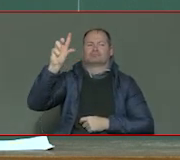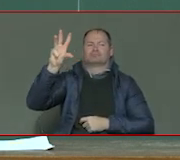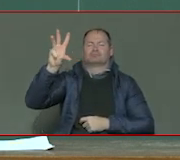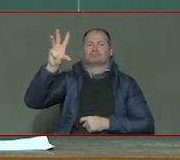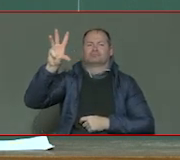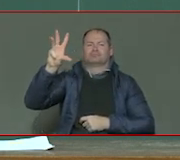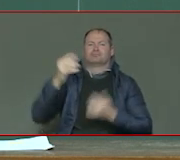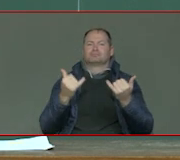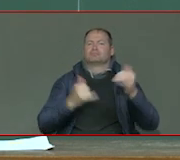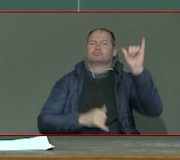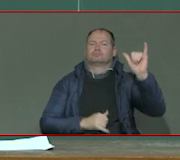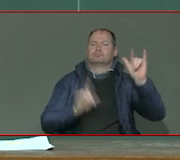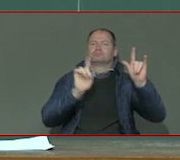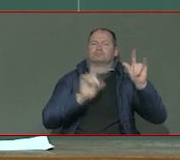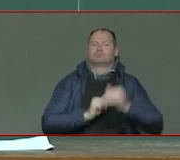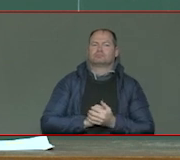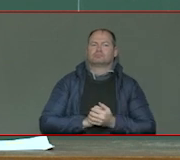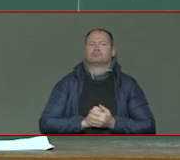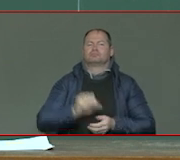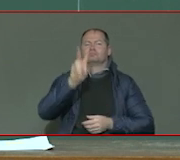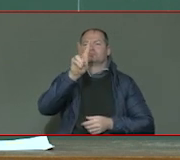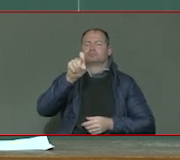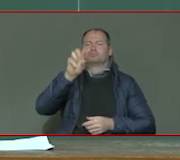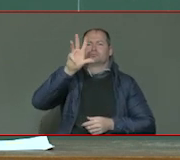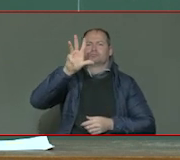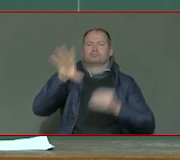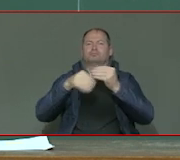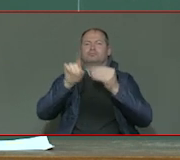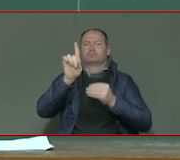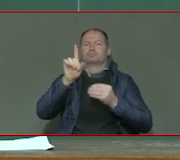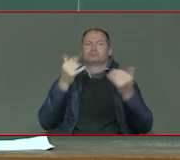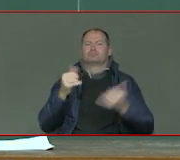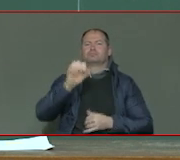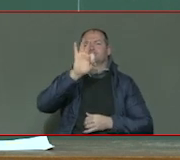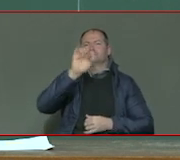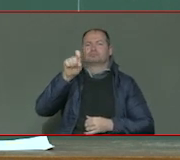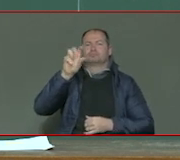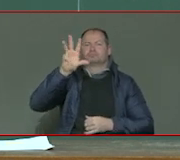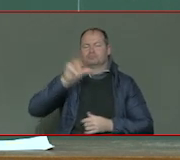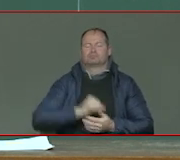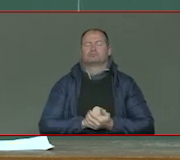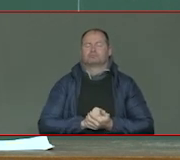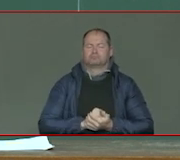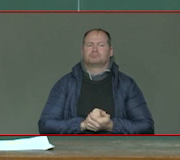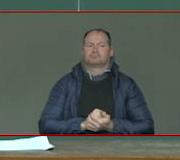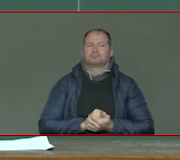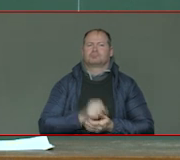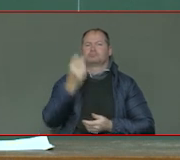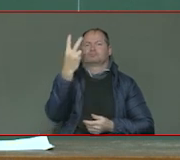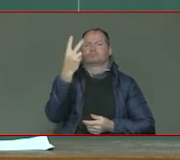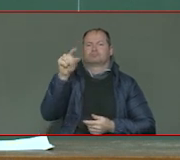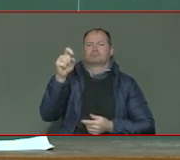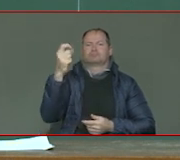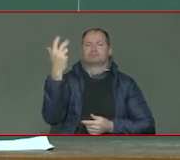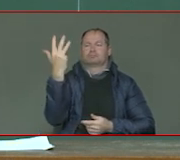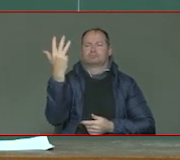value? So it is 2, 9 plus 1, which is equal to 3, 9. So if it is 2, 9, then